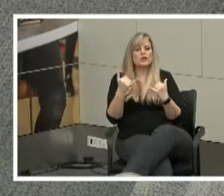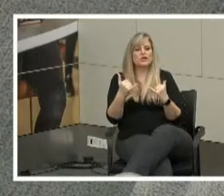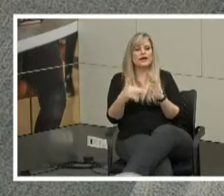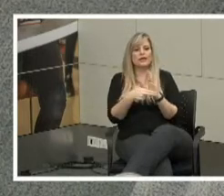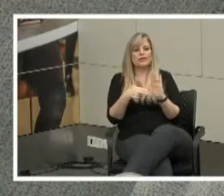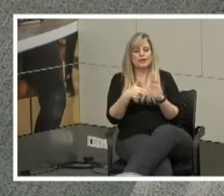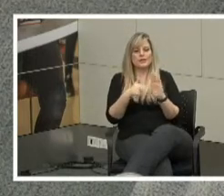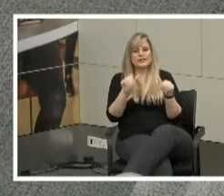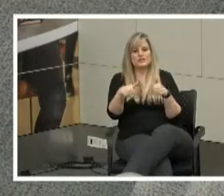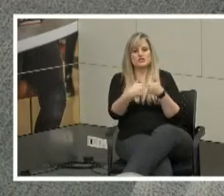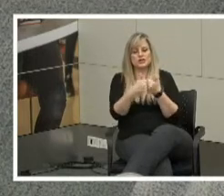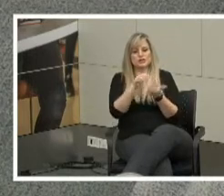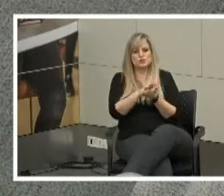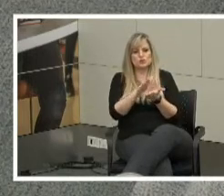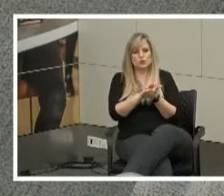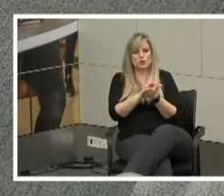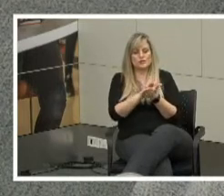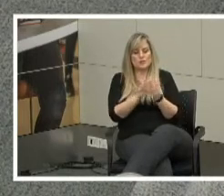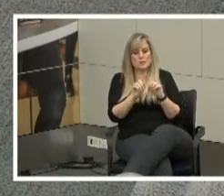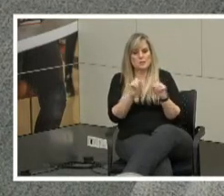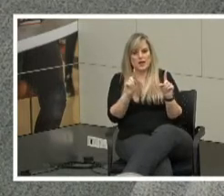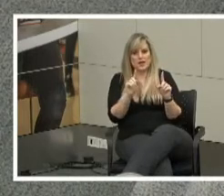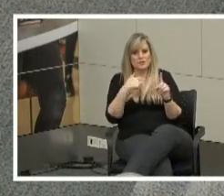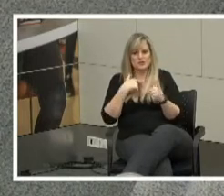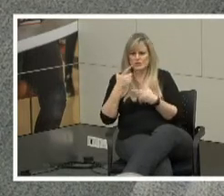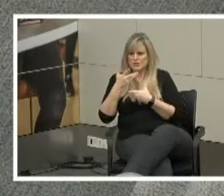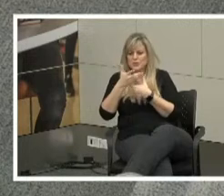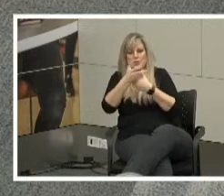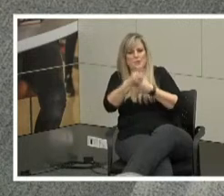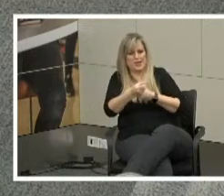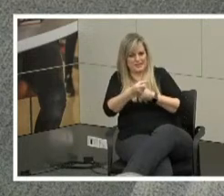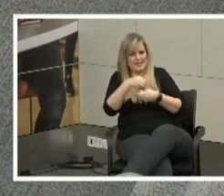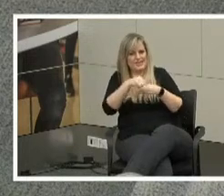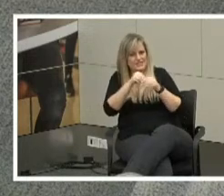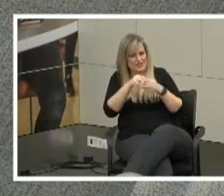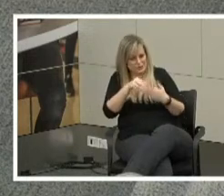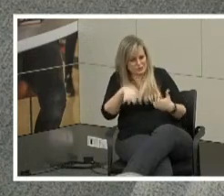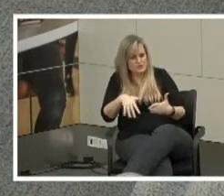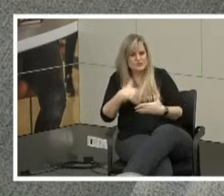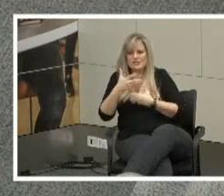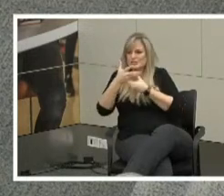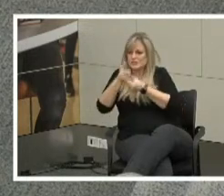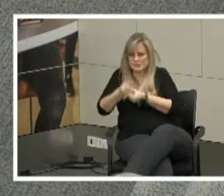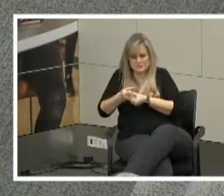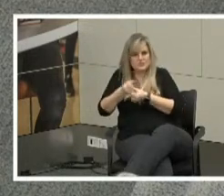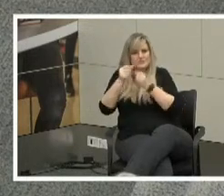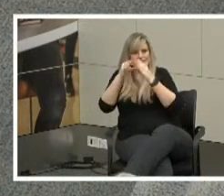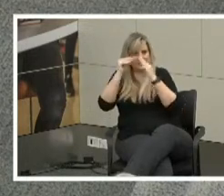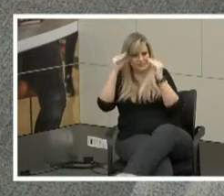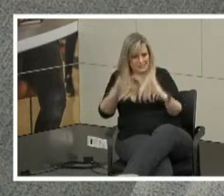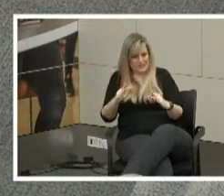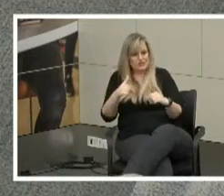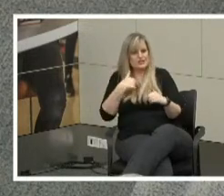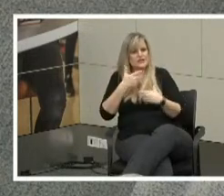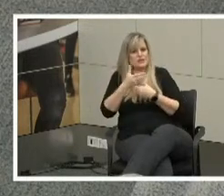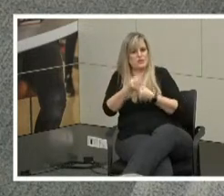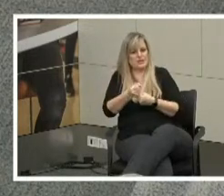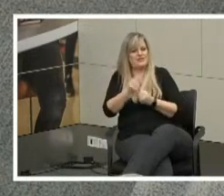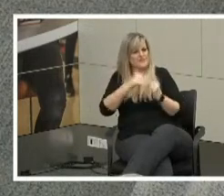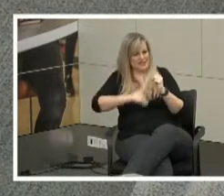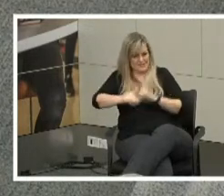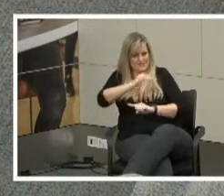schools yet when you believe in students believe in certified teachers and believe in their academic environment learning can